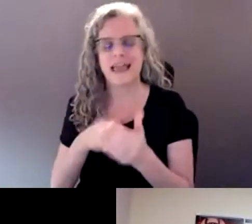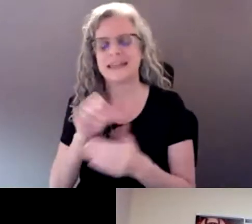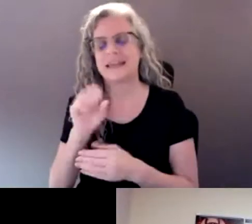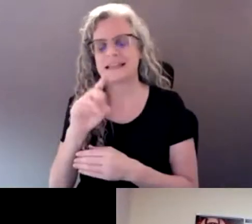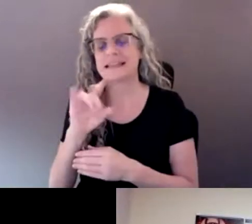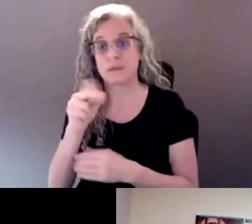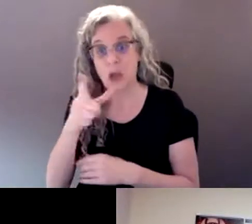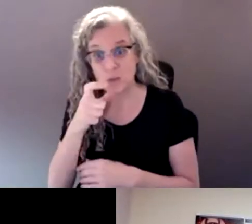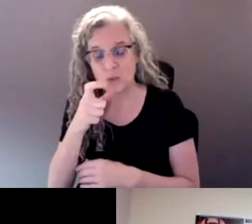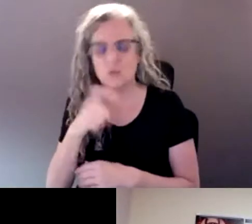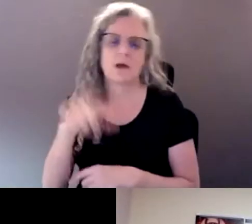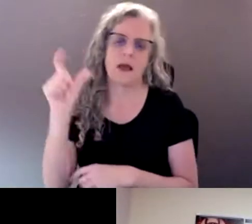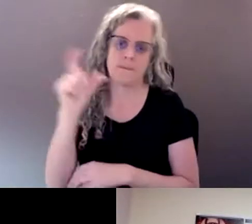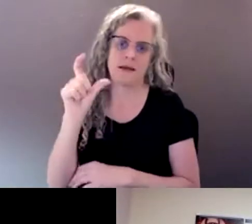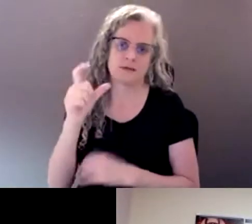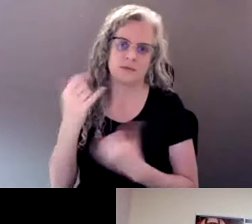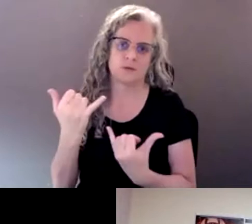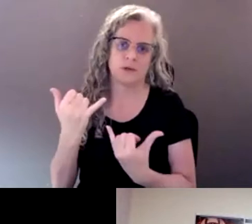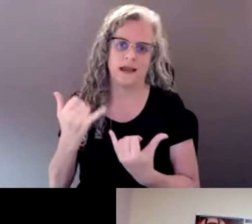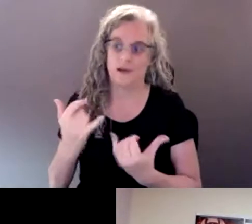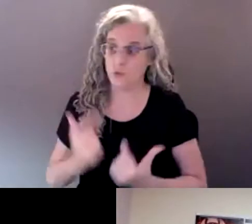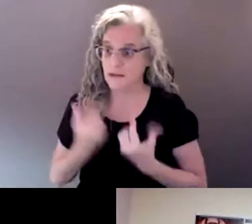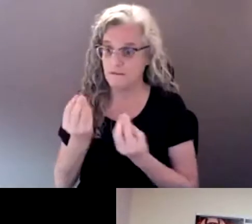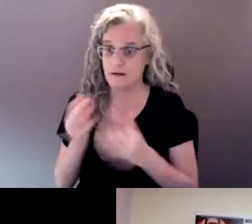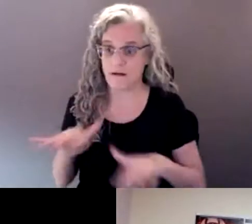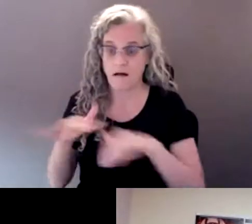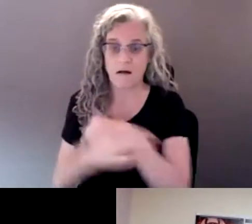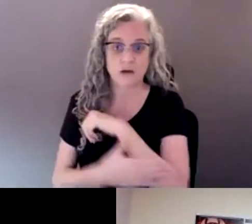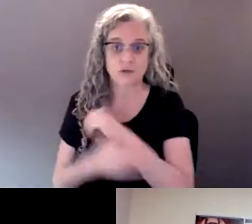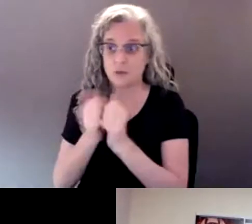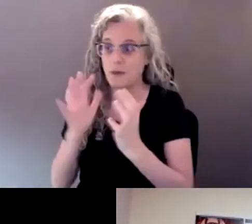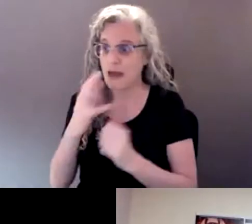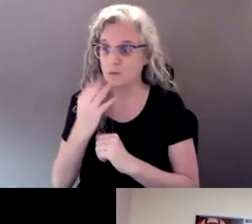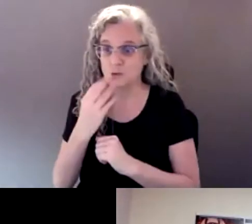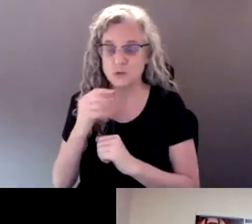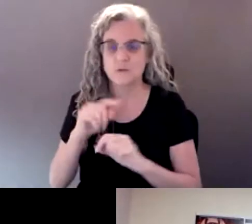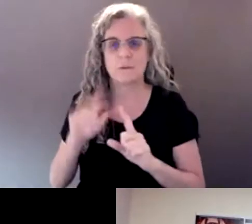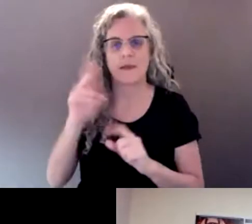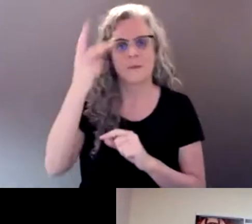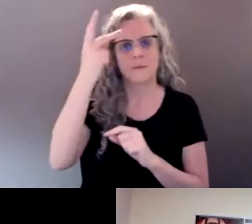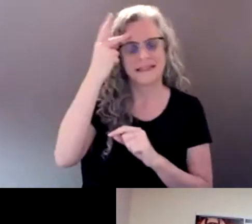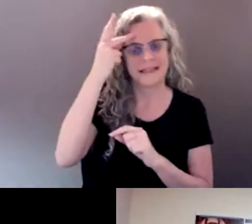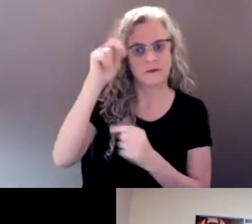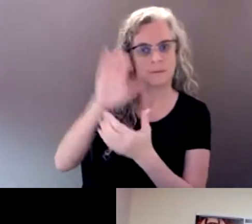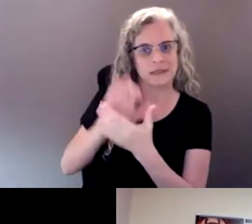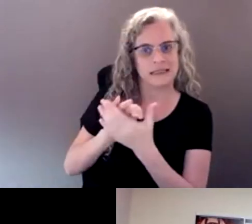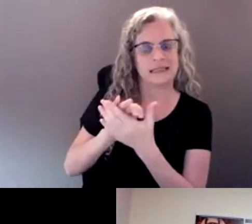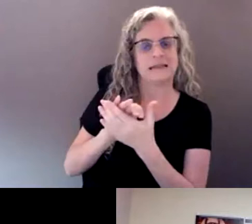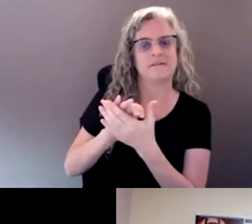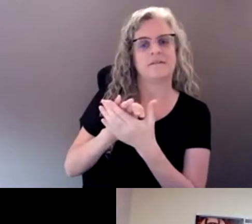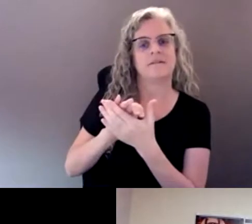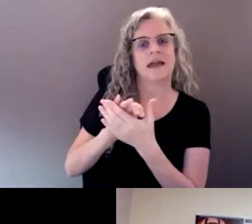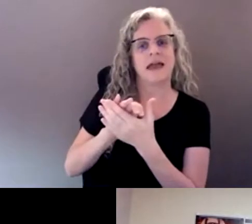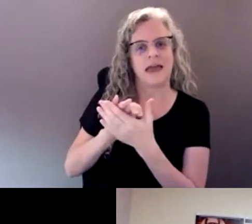living today in lands that have no Jews, but whose political ideology has been driven in certain directions